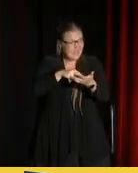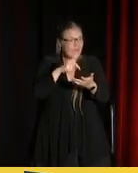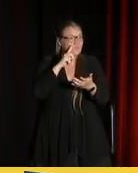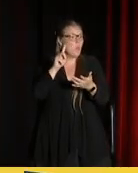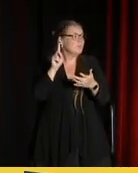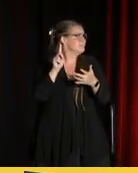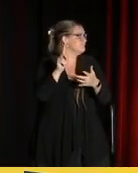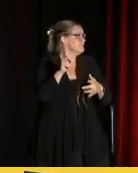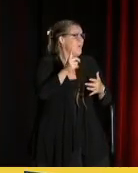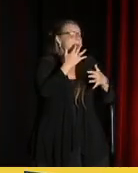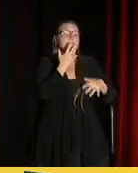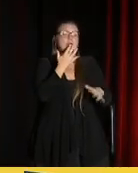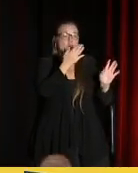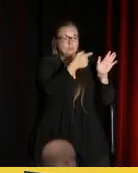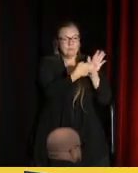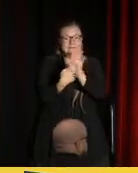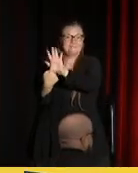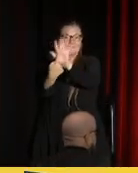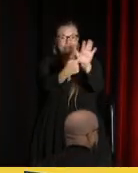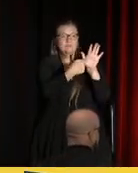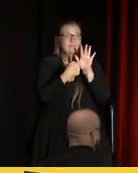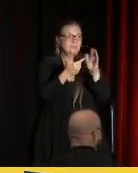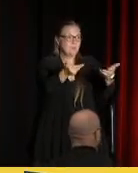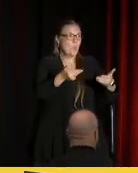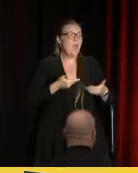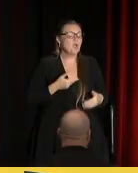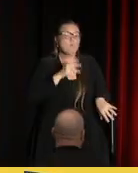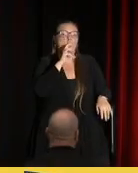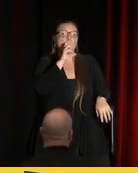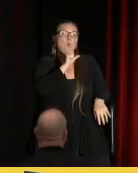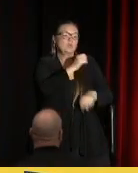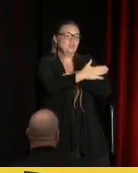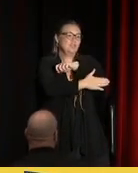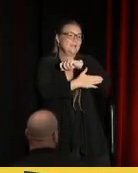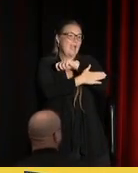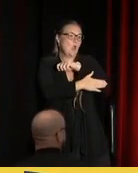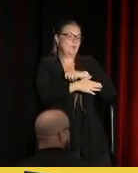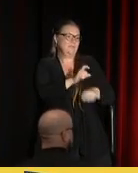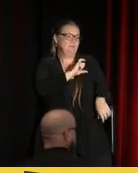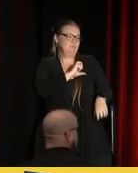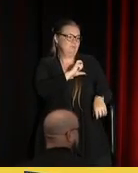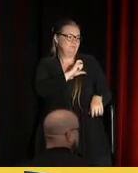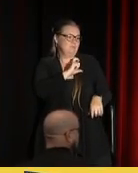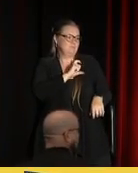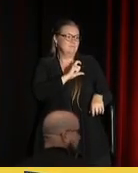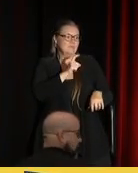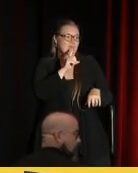of the colors and welcome the Orange County Sheriff's Office Color Guard.